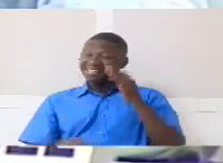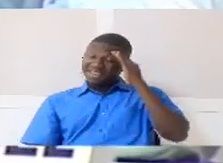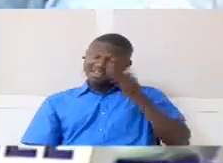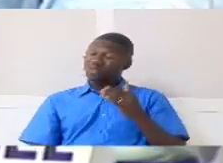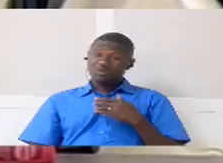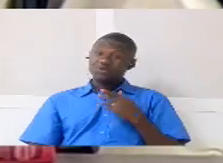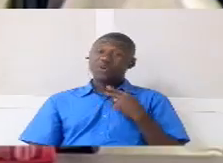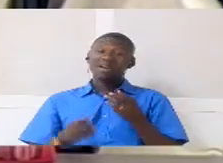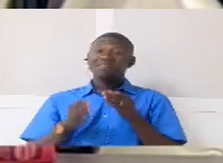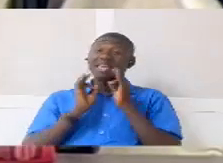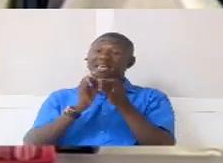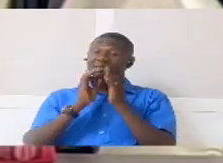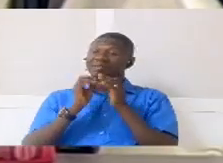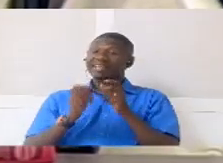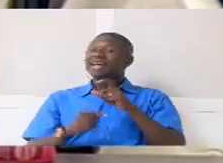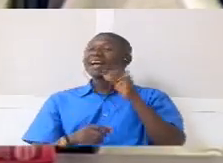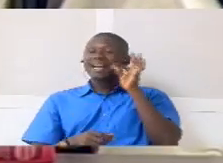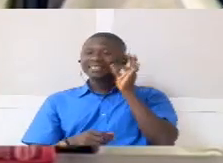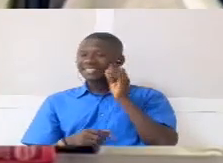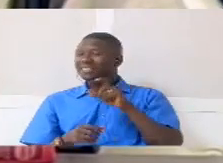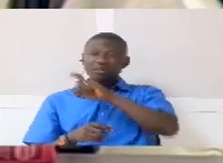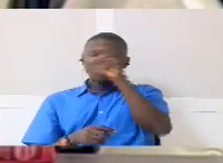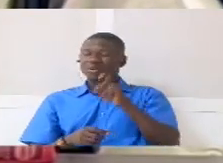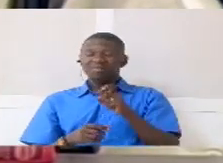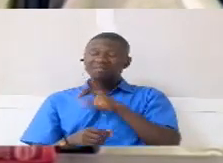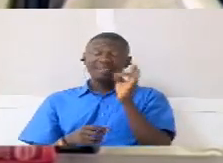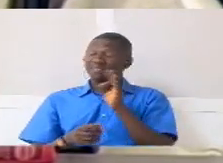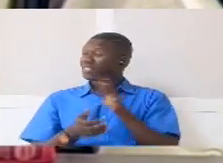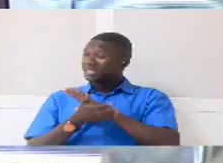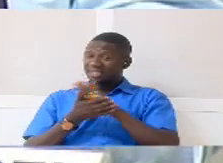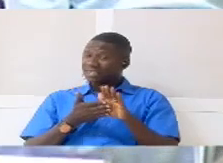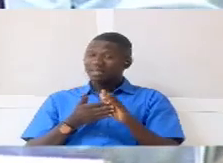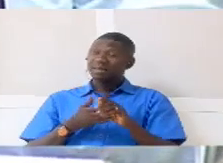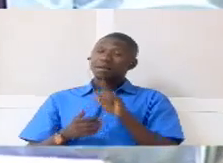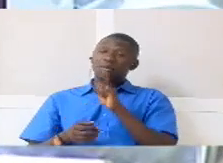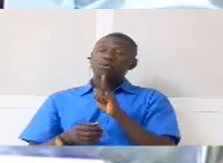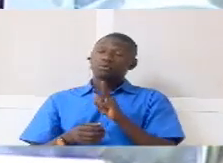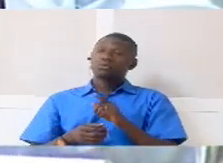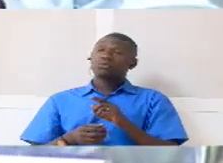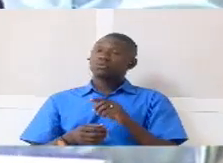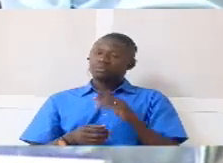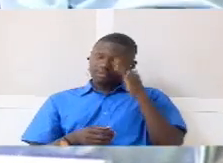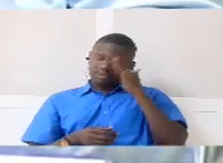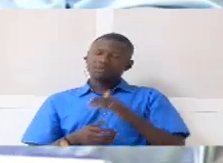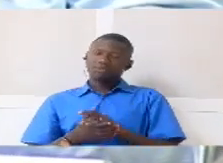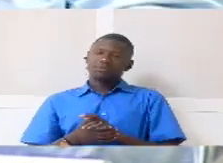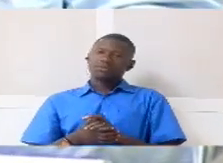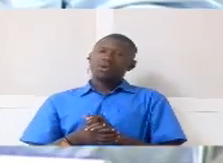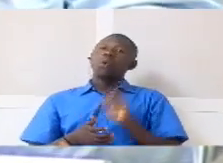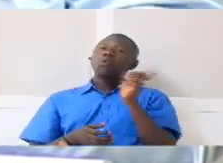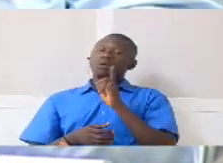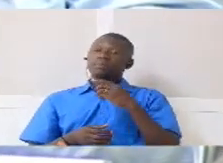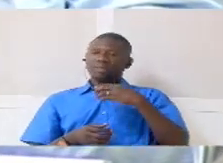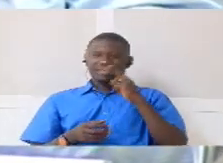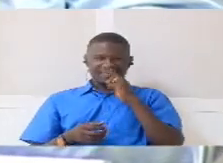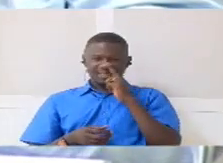yet. Okay. Thank you very much. What I am trying to ask, Mr. Manneh. A kind of